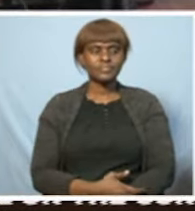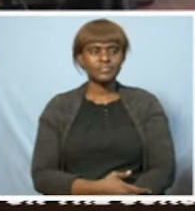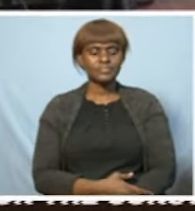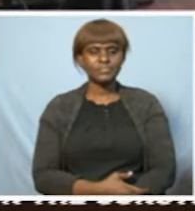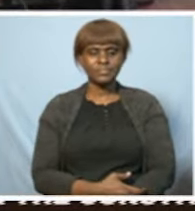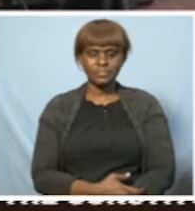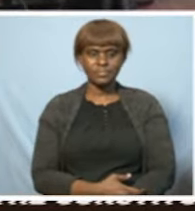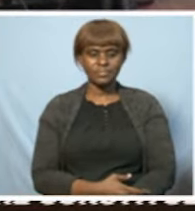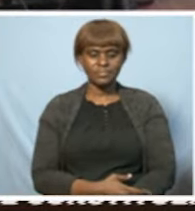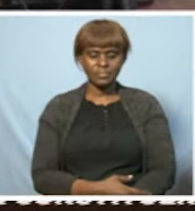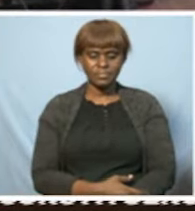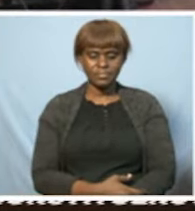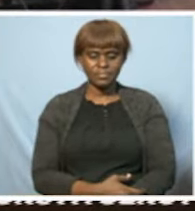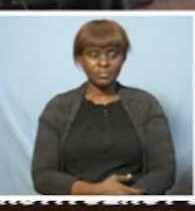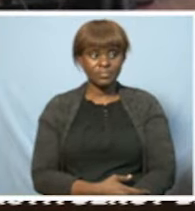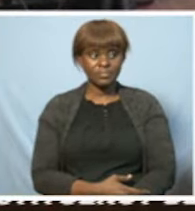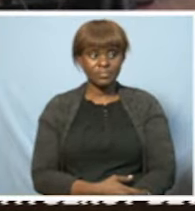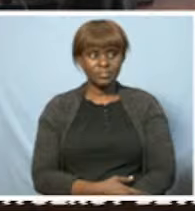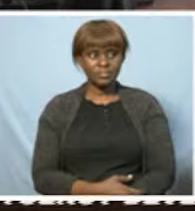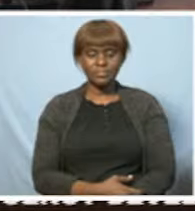much.